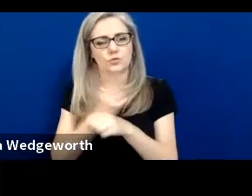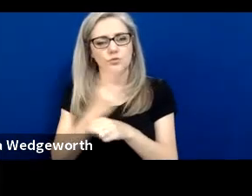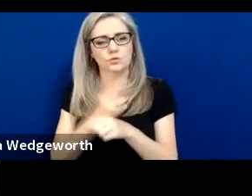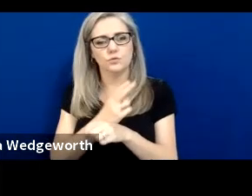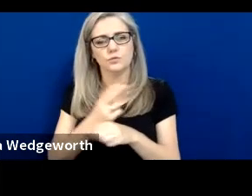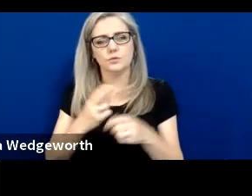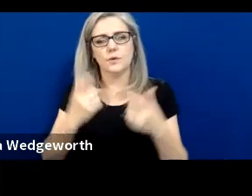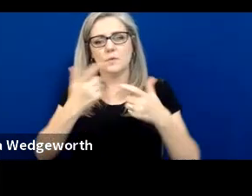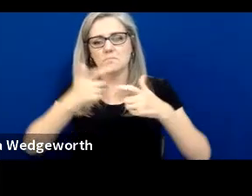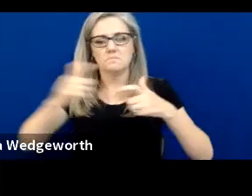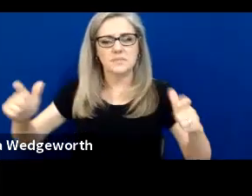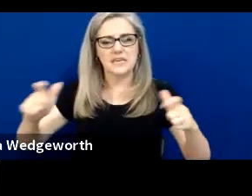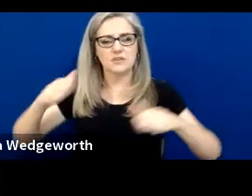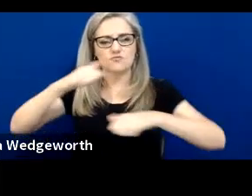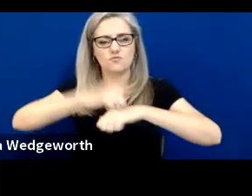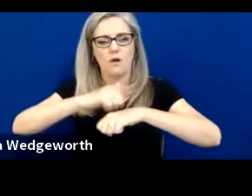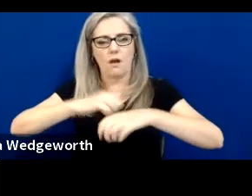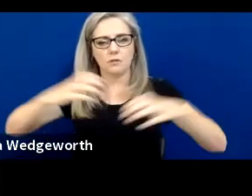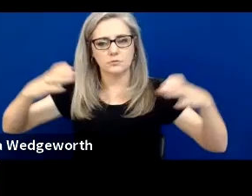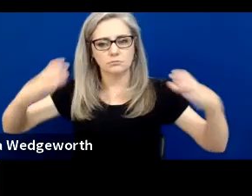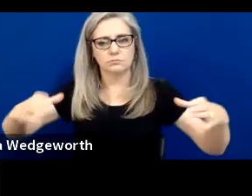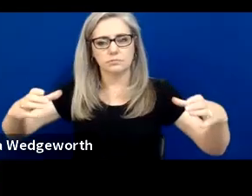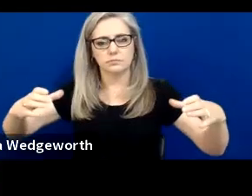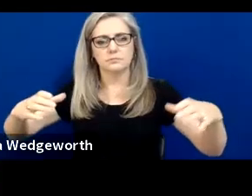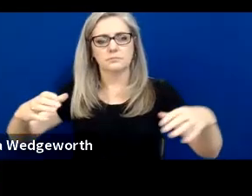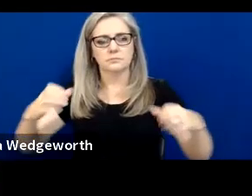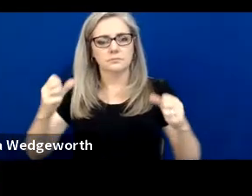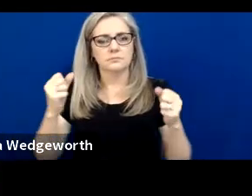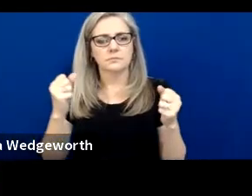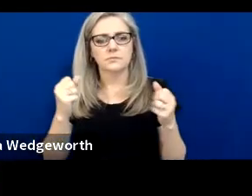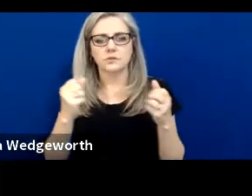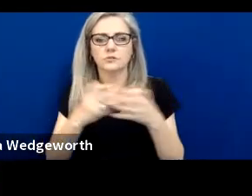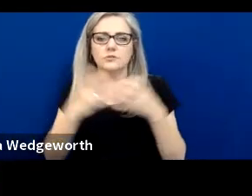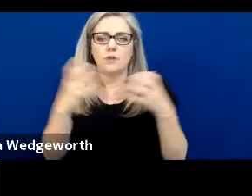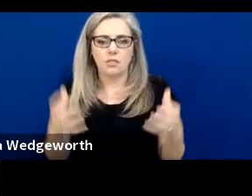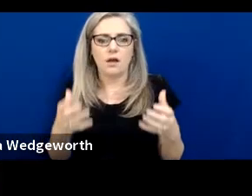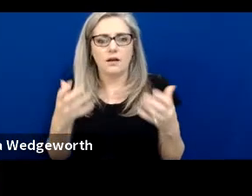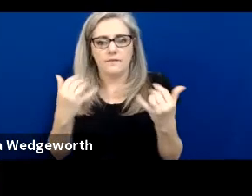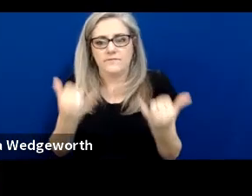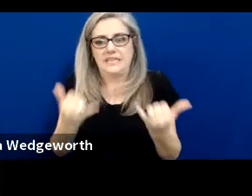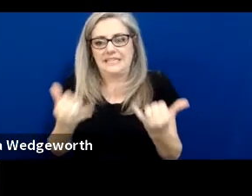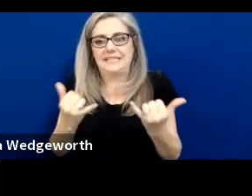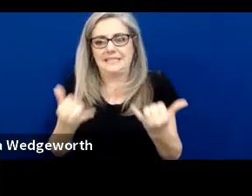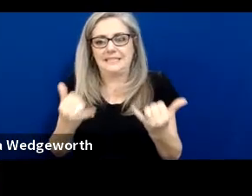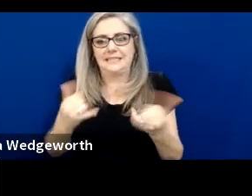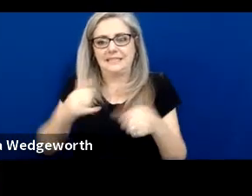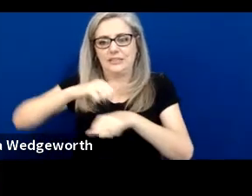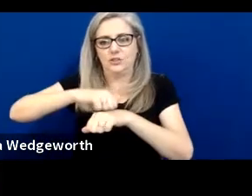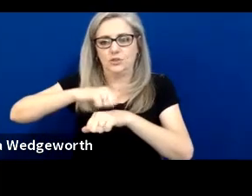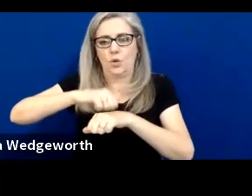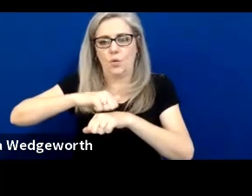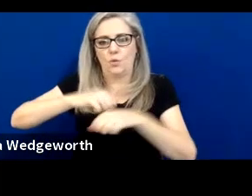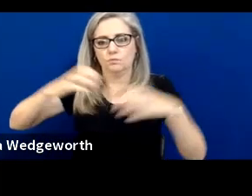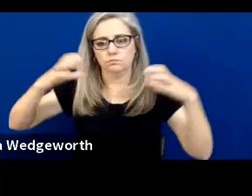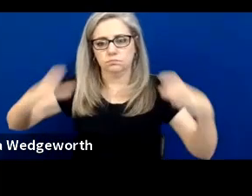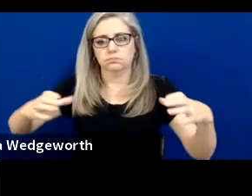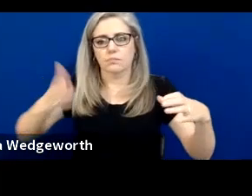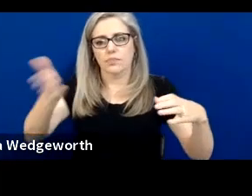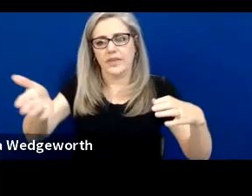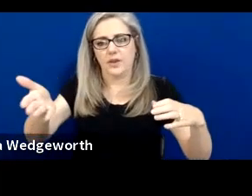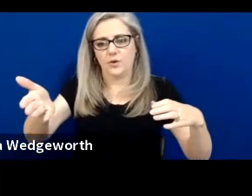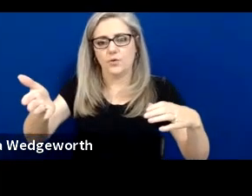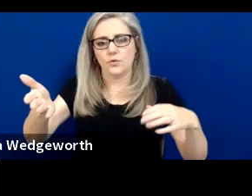boulders. There's quite a bit of existing stone on site, and